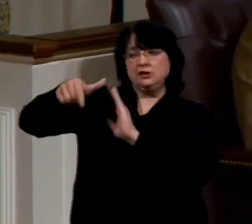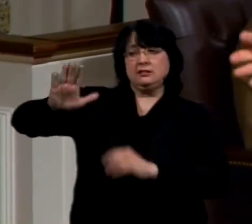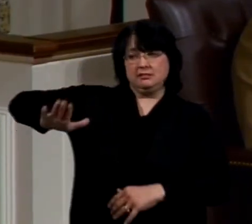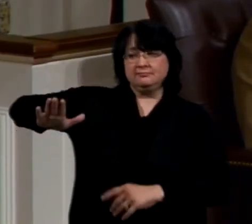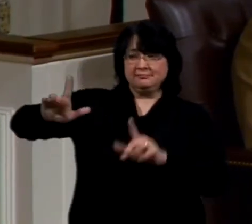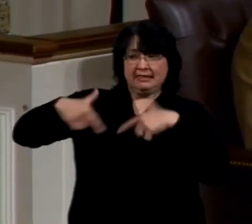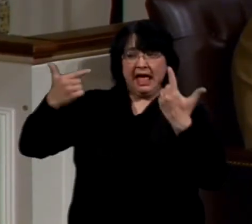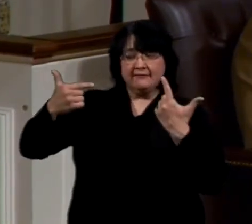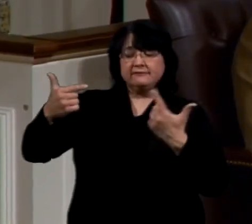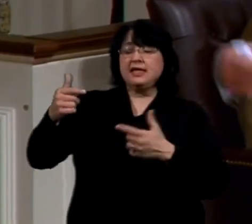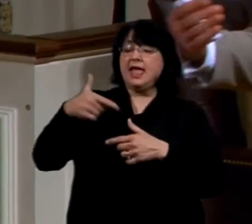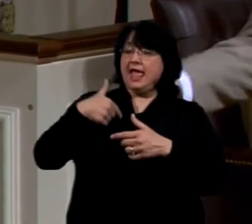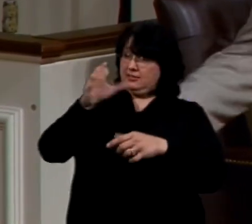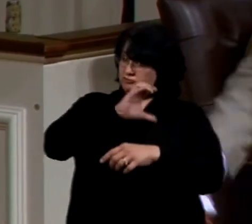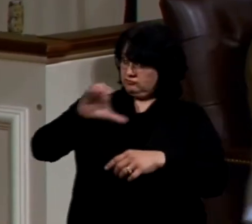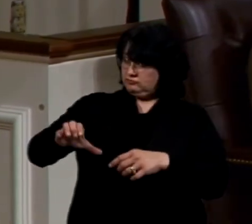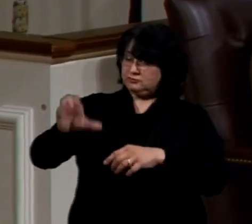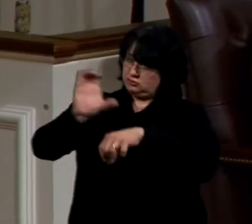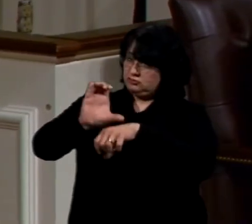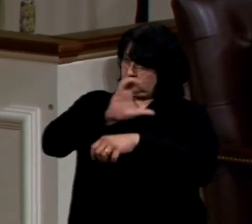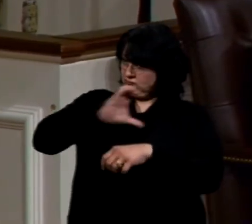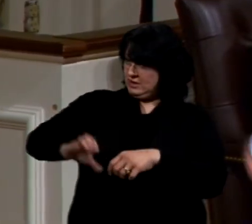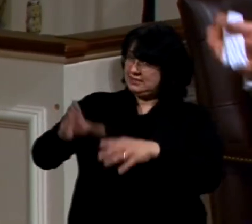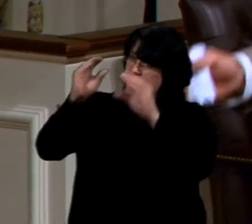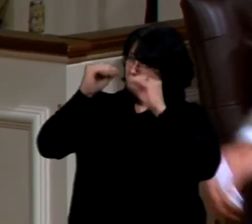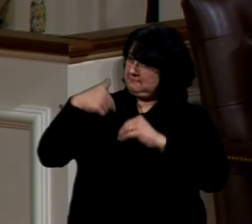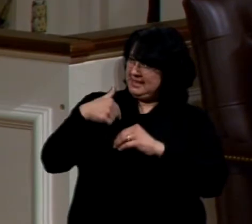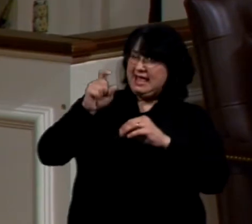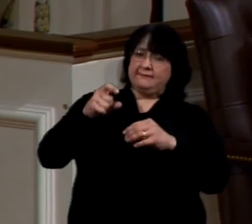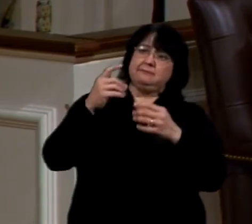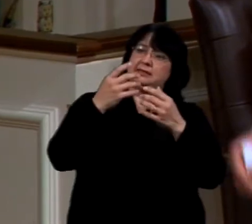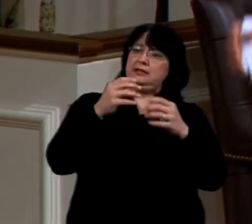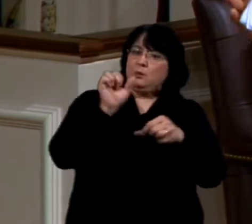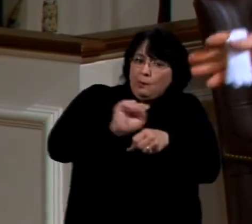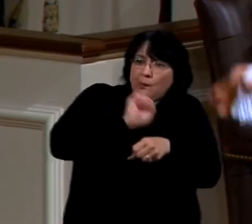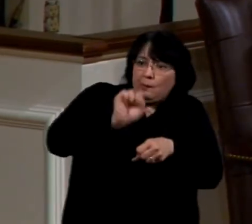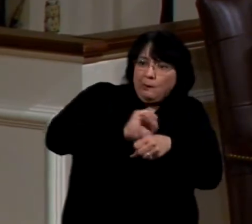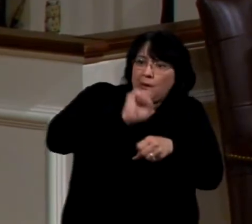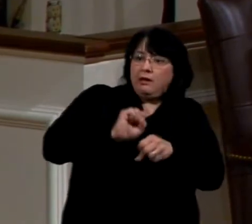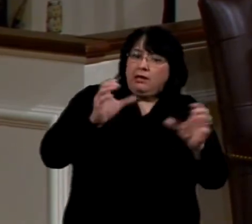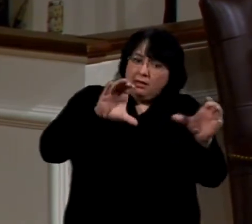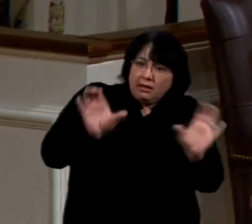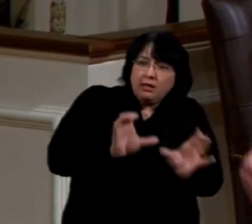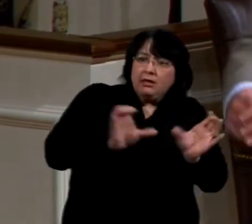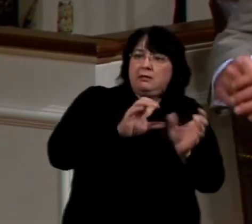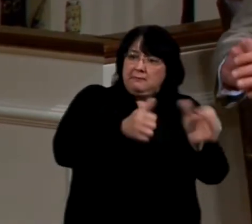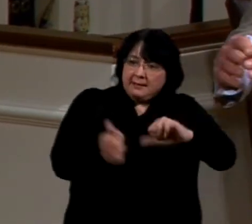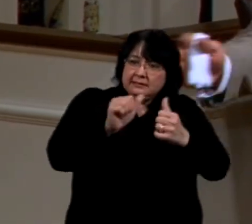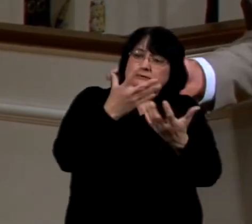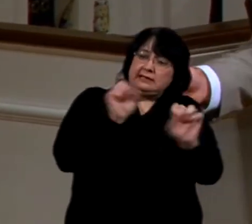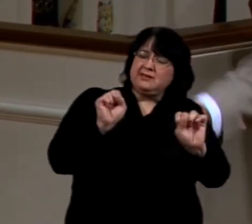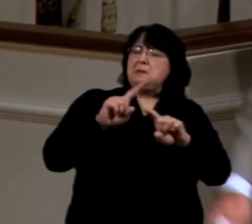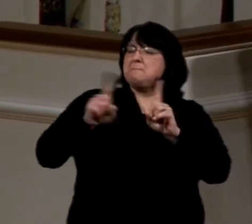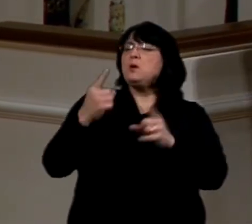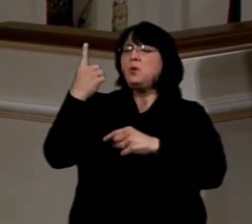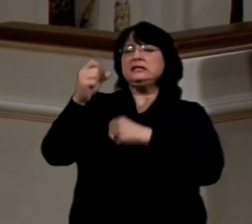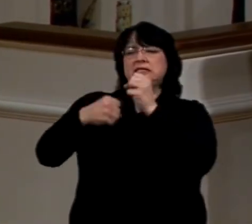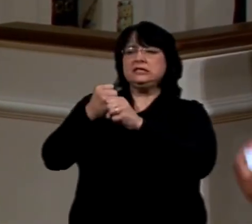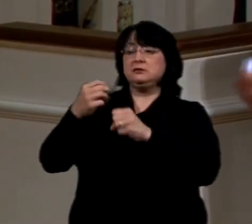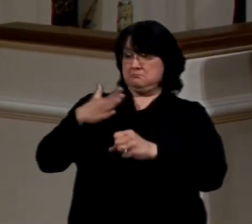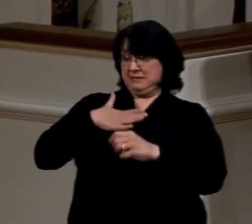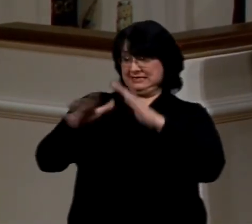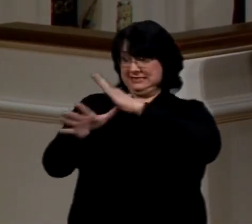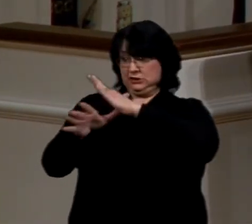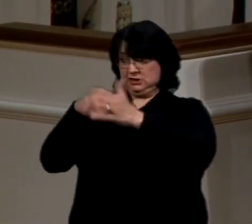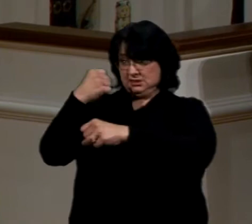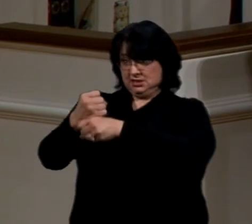Christ, and they taught me that you had to work for it, you had to earn it, you had to be baptized. And one day, my senior year, two Southern Baptist